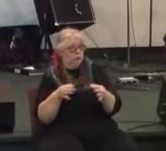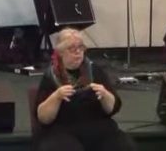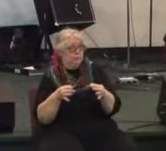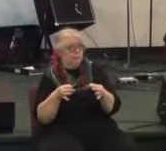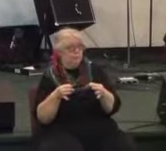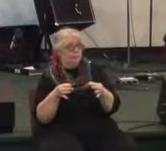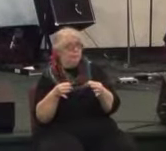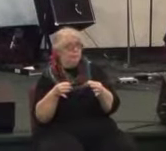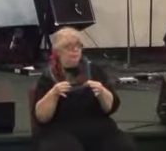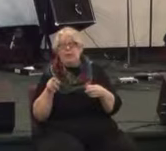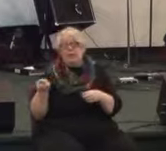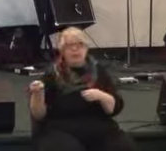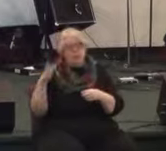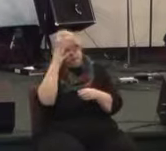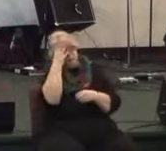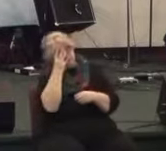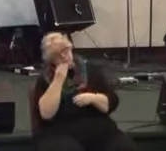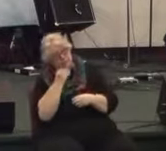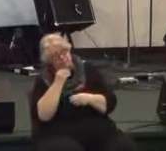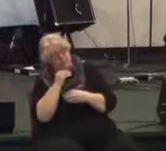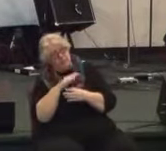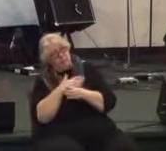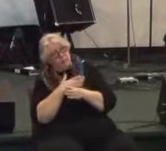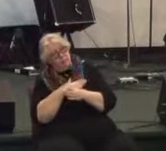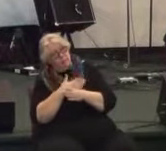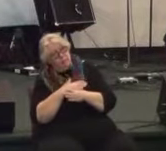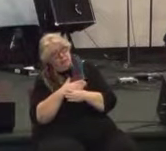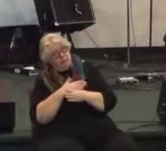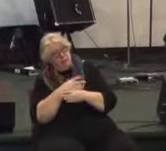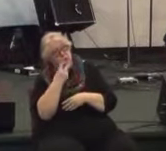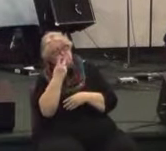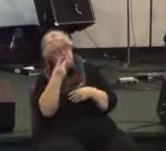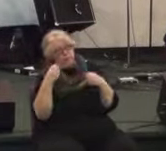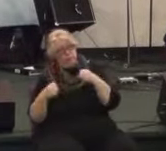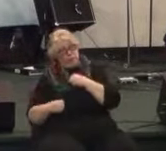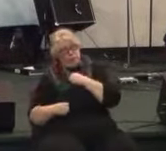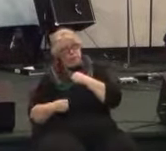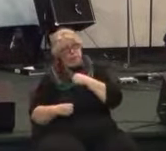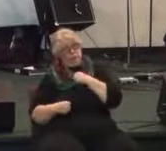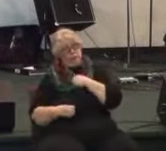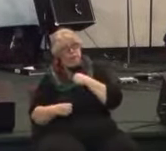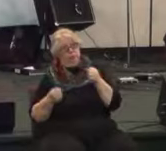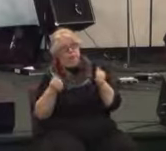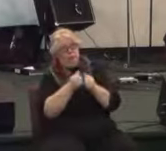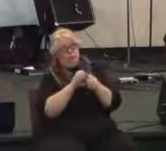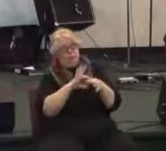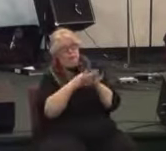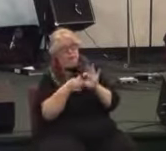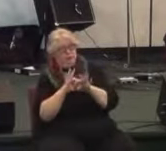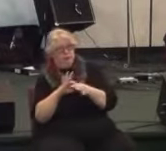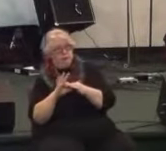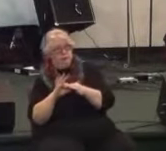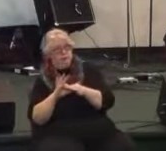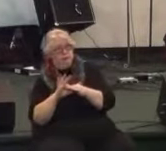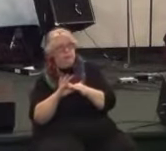2 chains, and the sentry stood guard at the entrance. Suddenly, an angel of